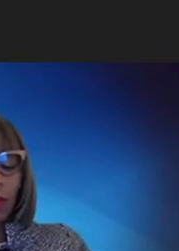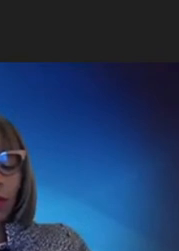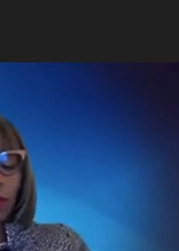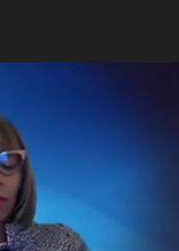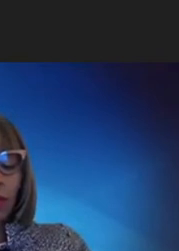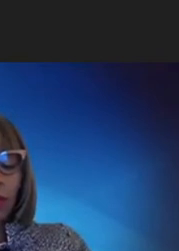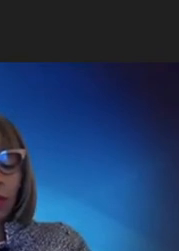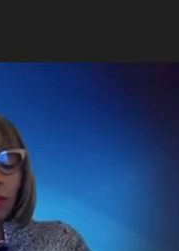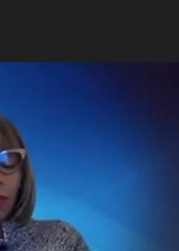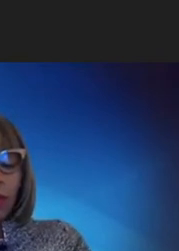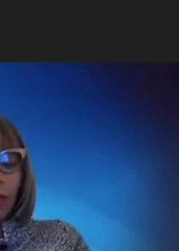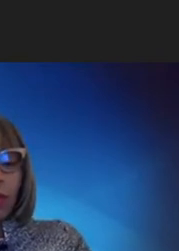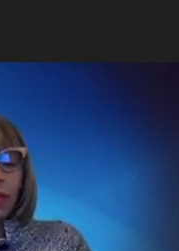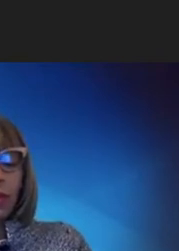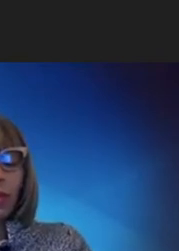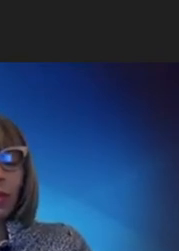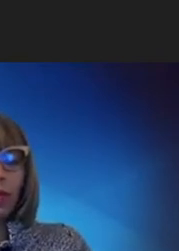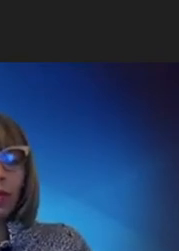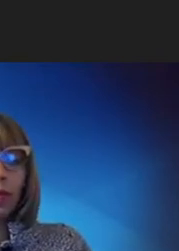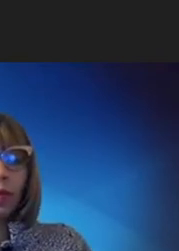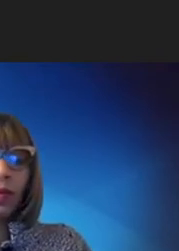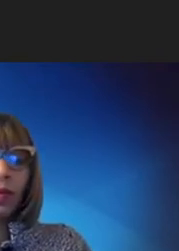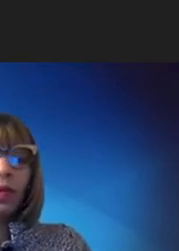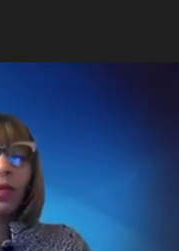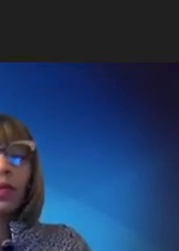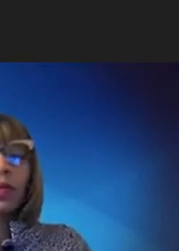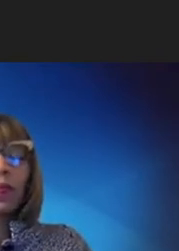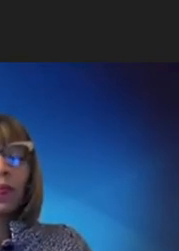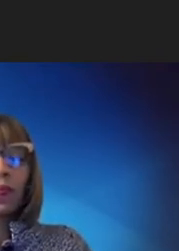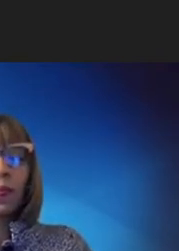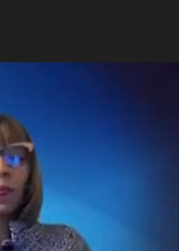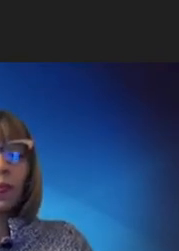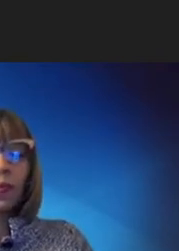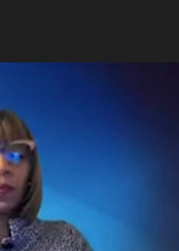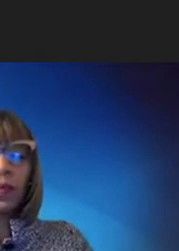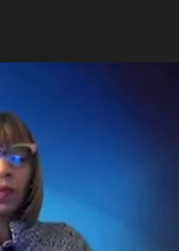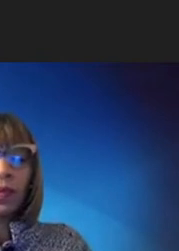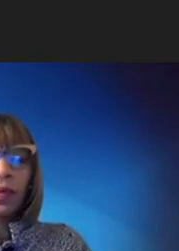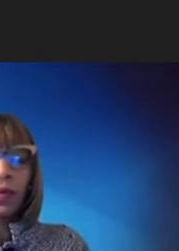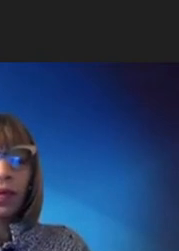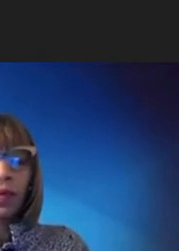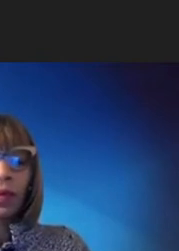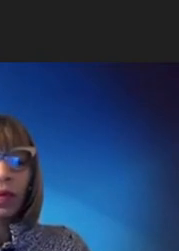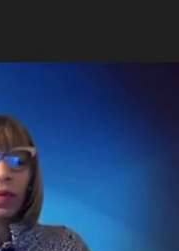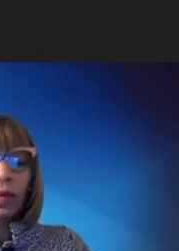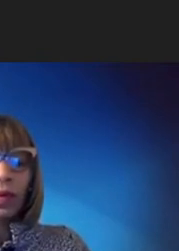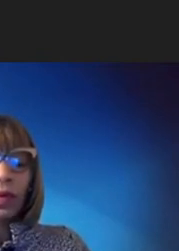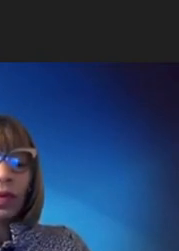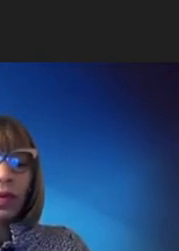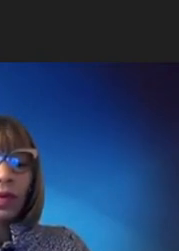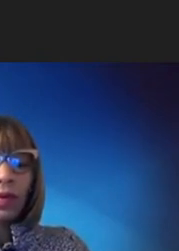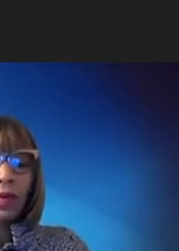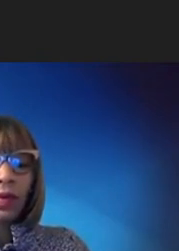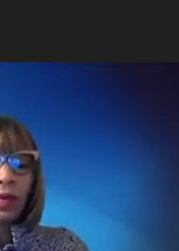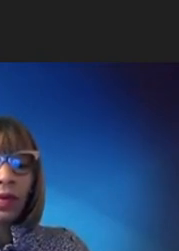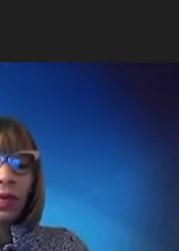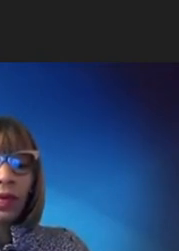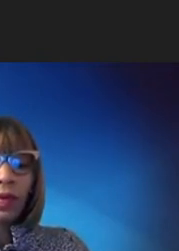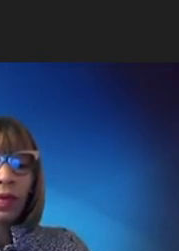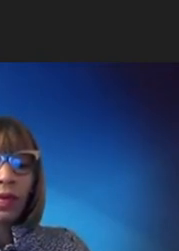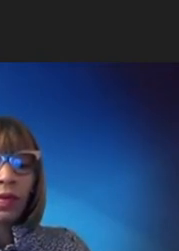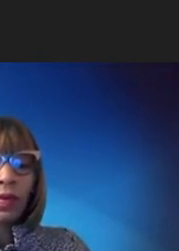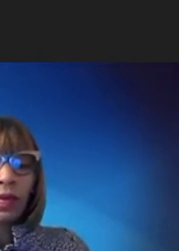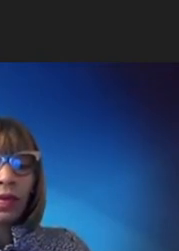next month, but next year as well. We need to continue to create the